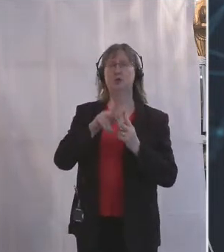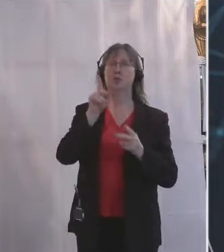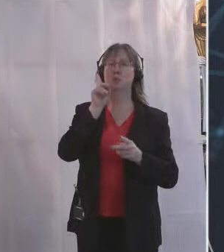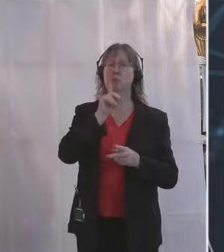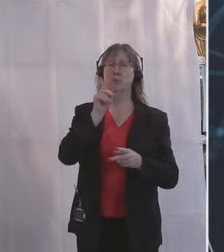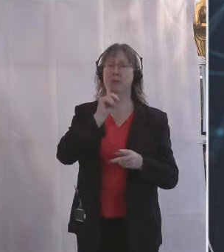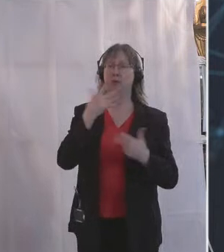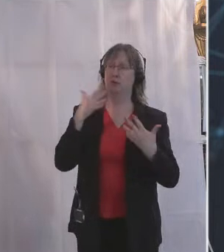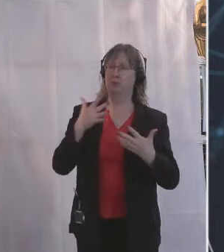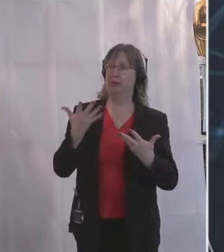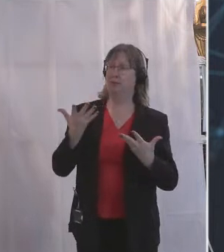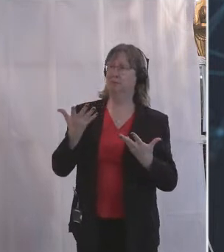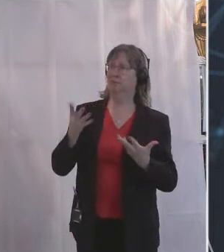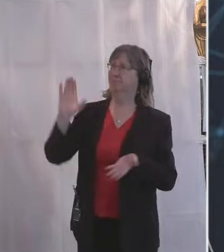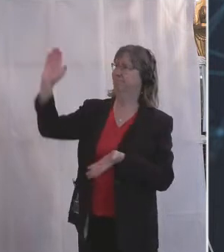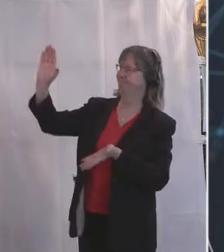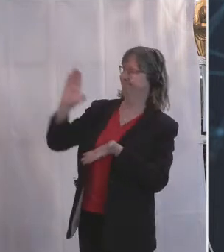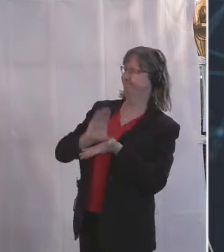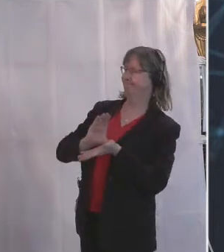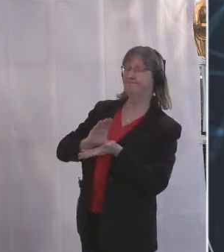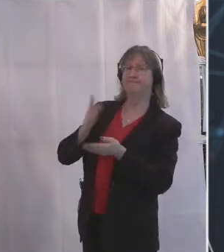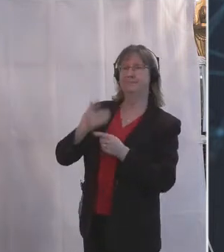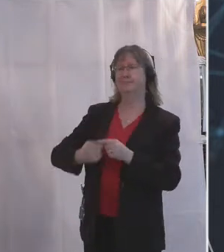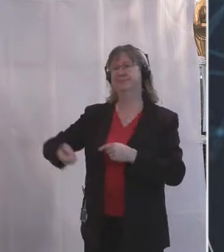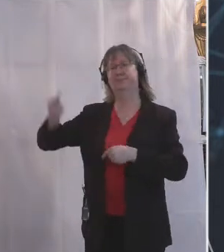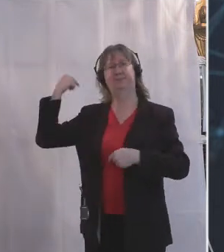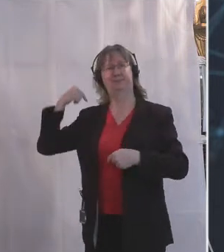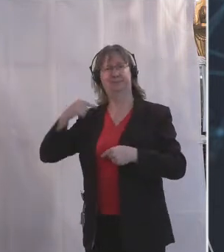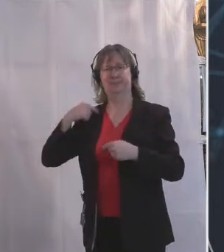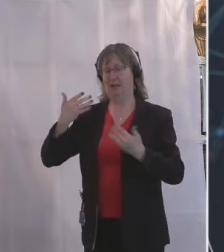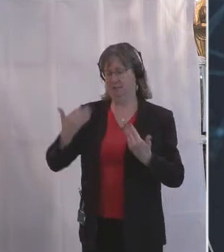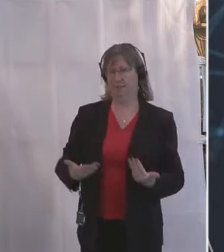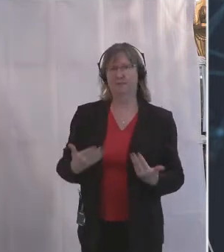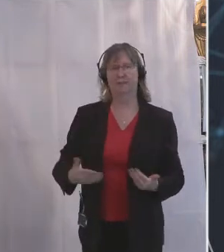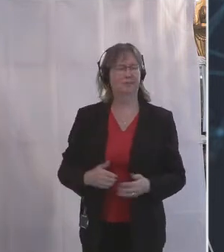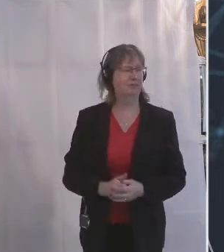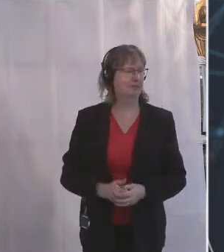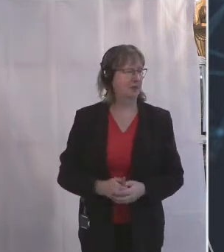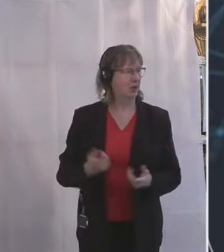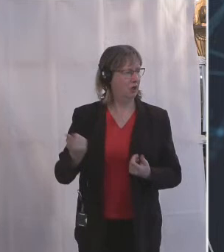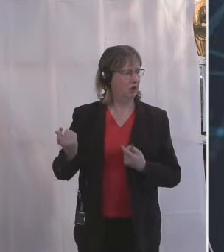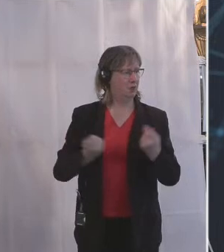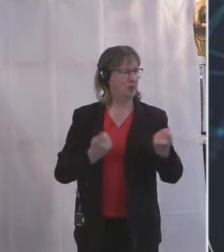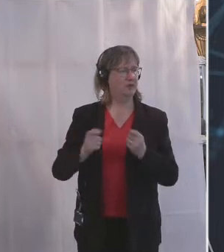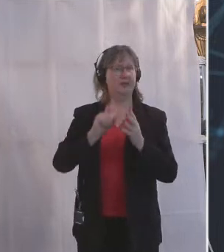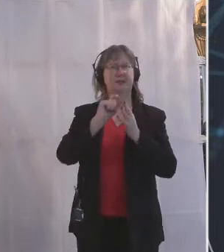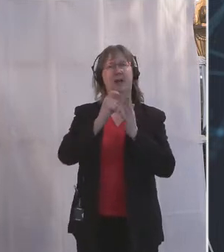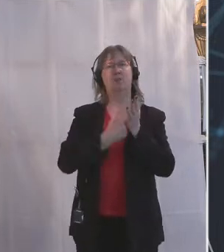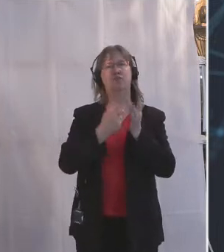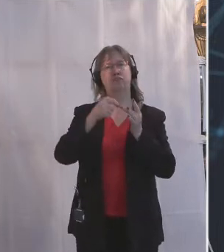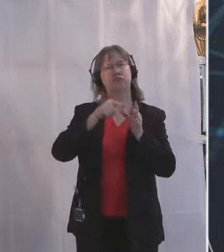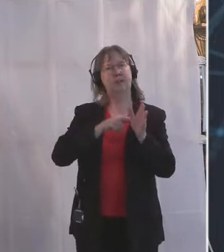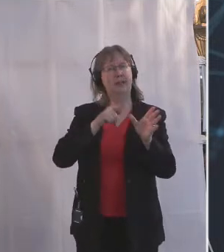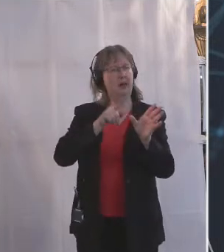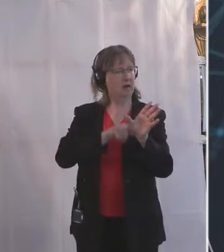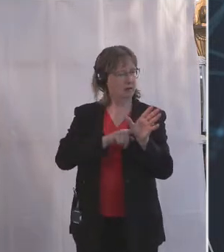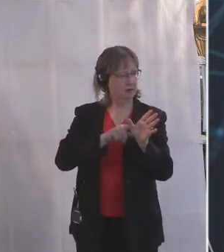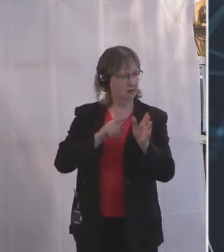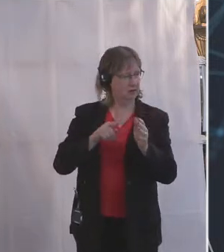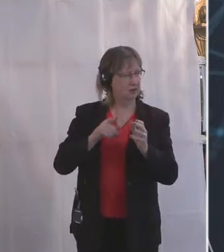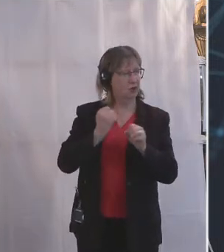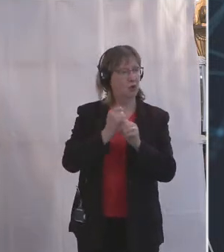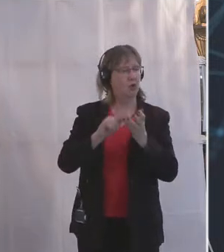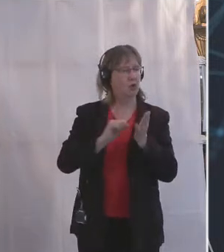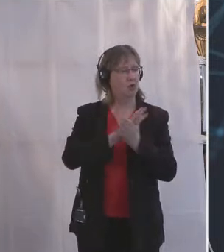Innovation Award winners. And the moderator for this session is Priya Guha. And Priya is a high-profile advocate